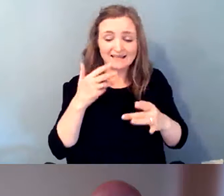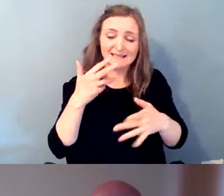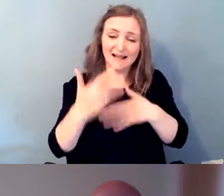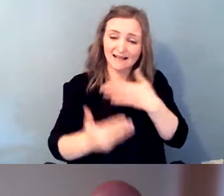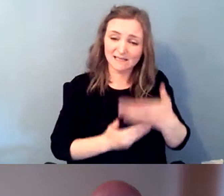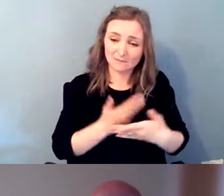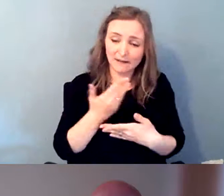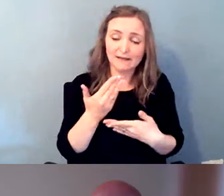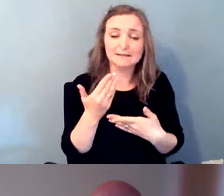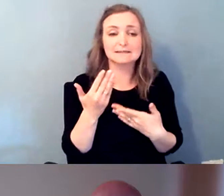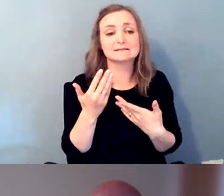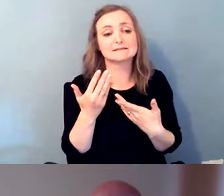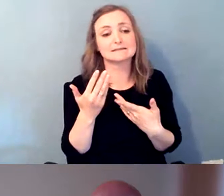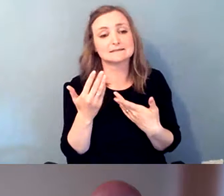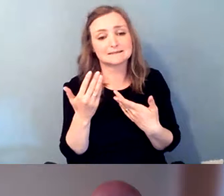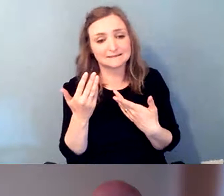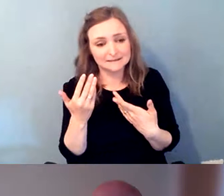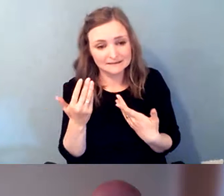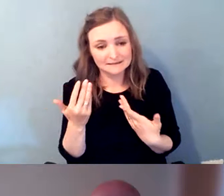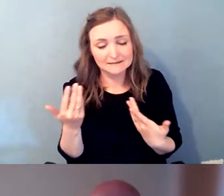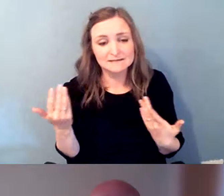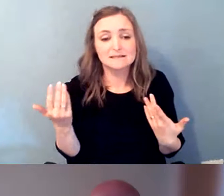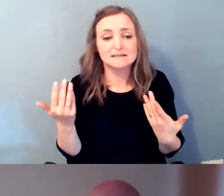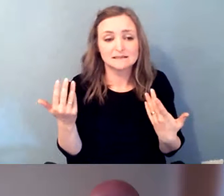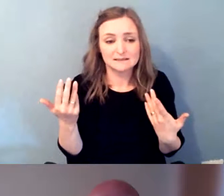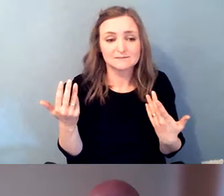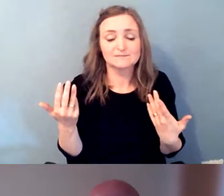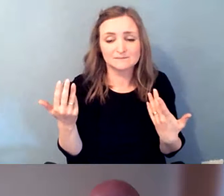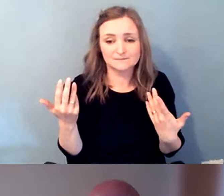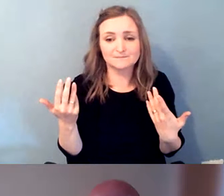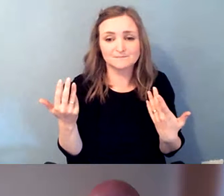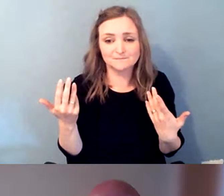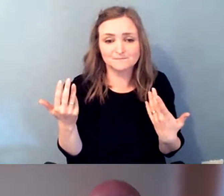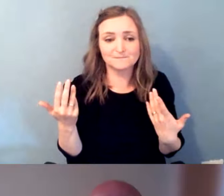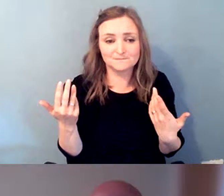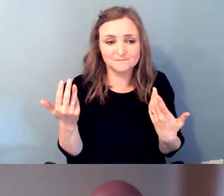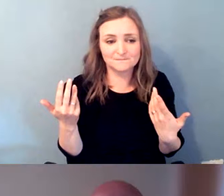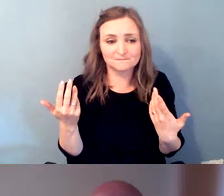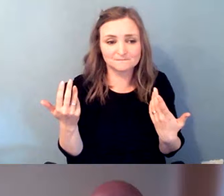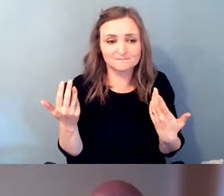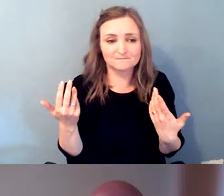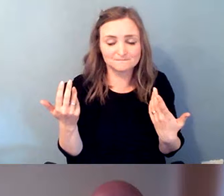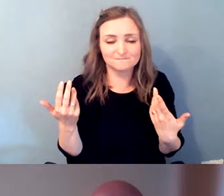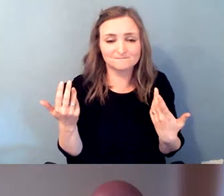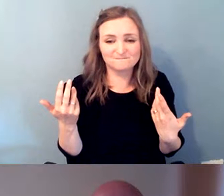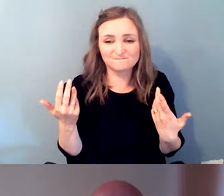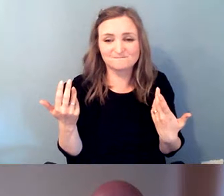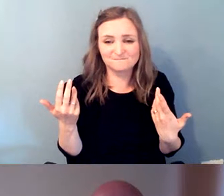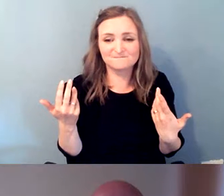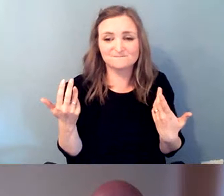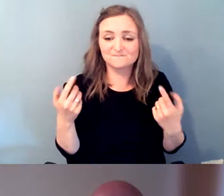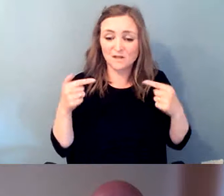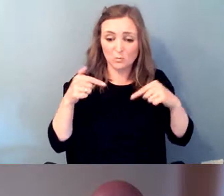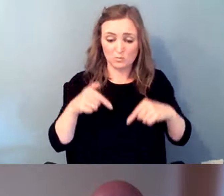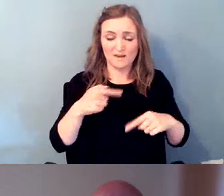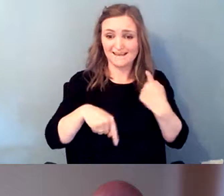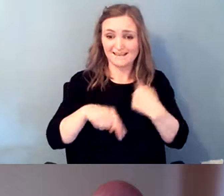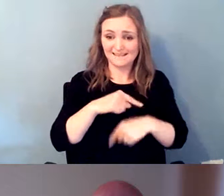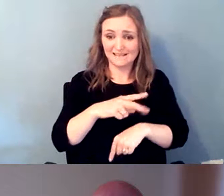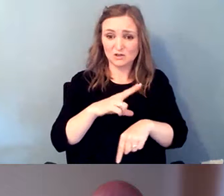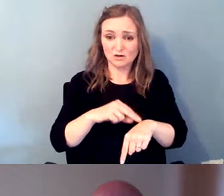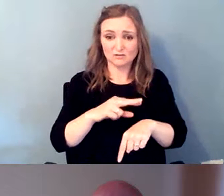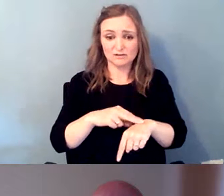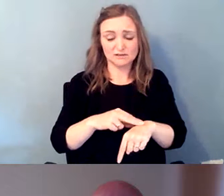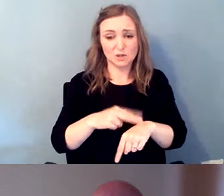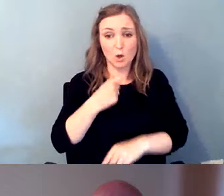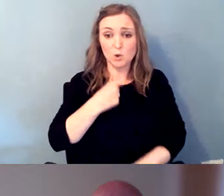is tiger country out there. And, you know, at the end of the day, clinicians are only human. We